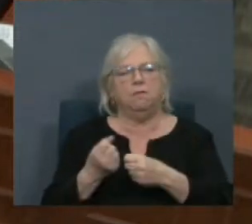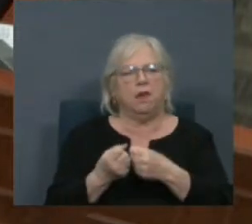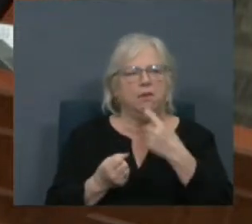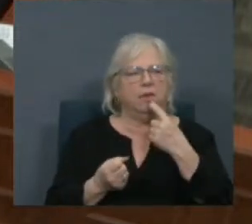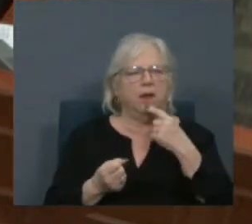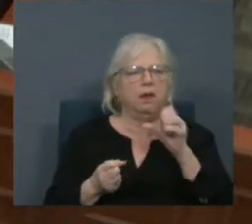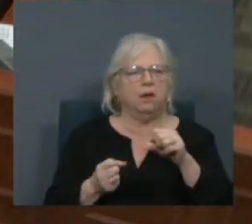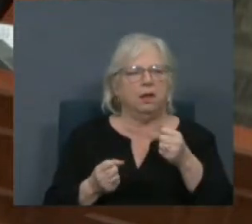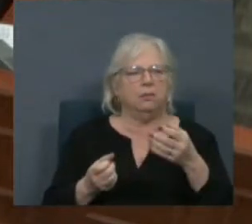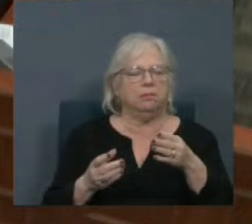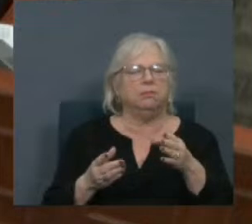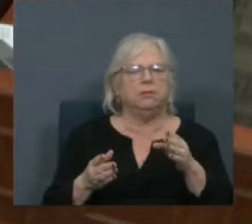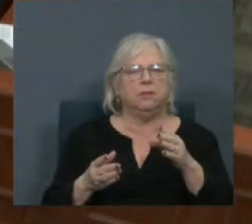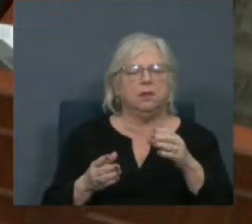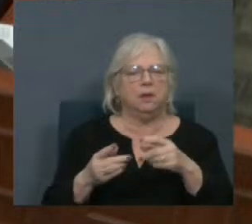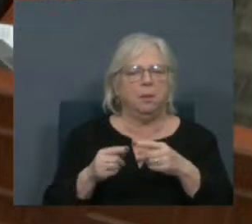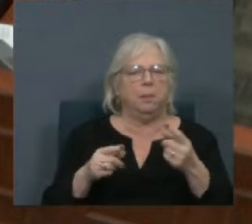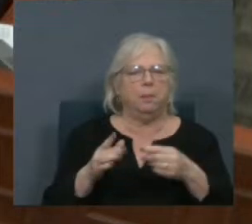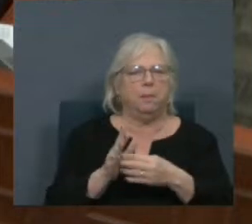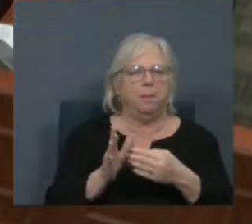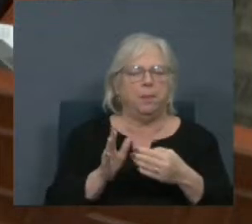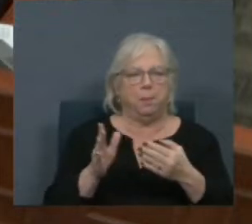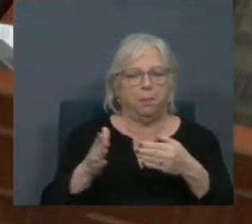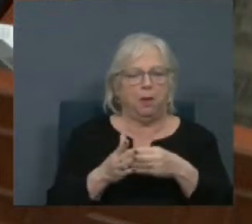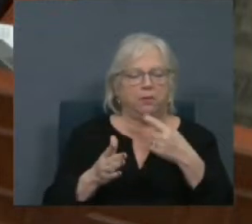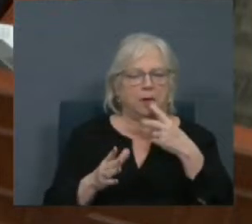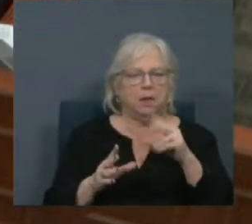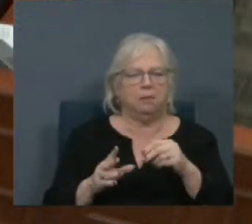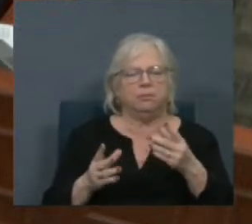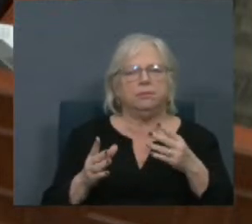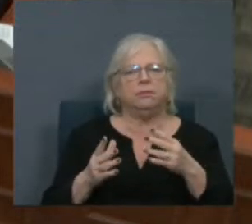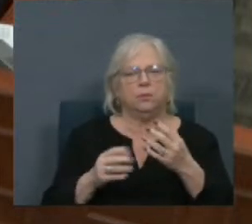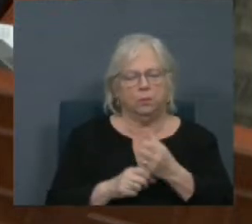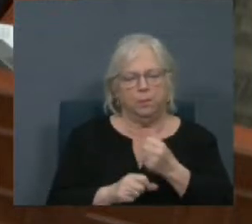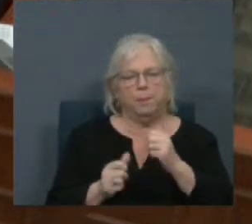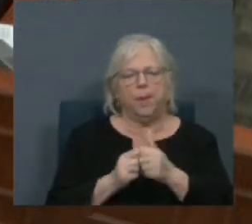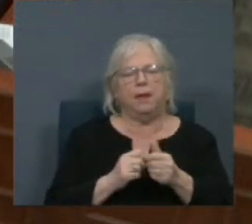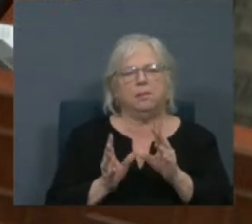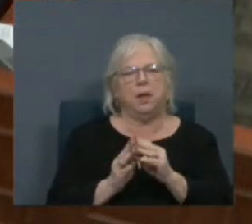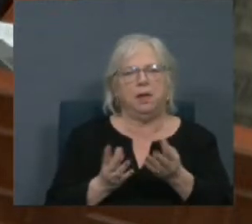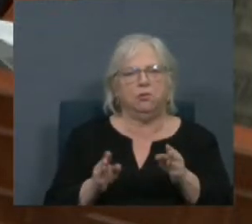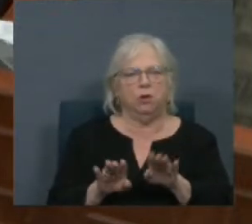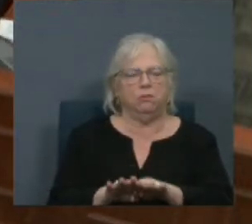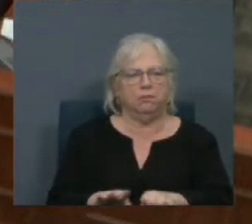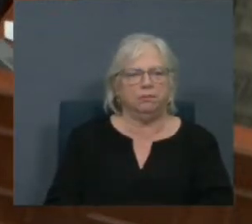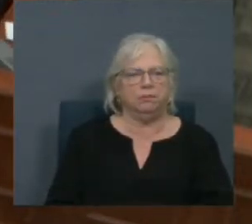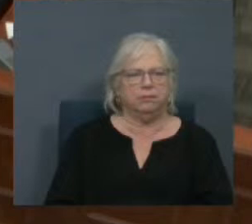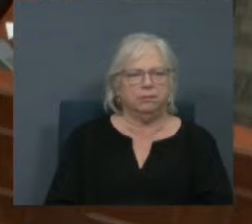favor, please say aye. All those opposed, please say nay. Ayes have it. Meeting adjourned.